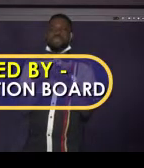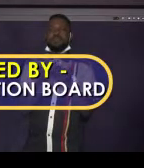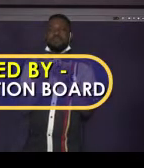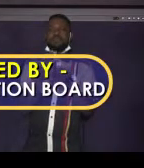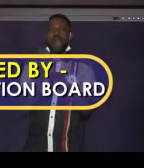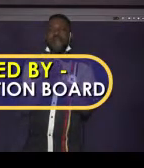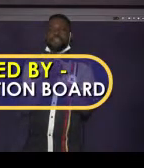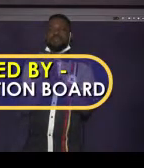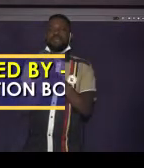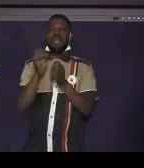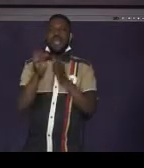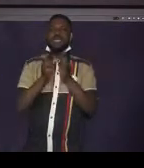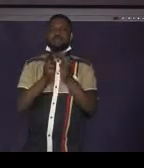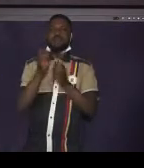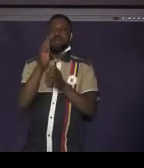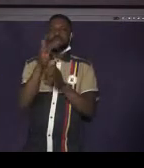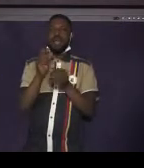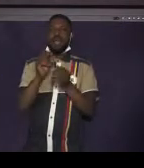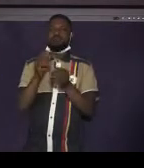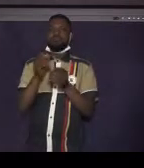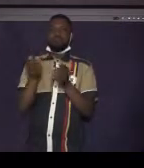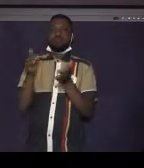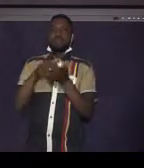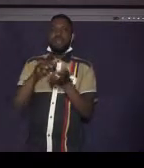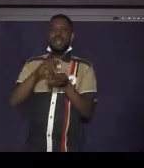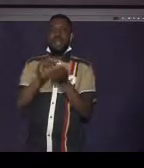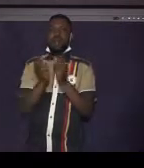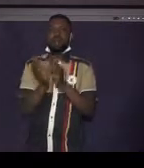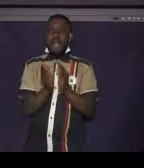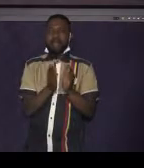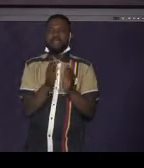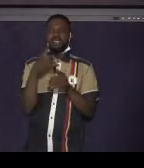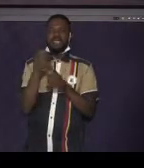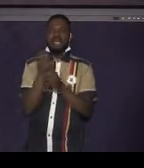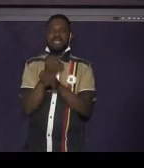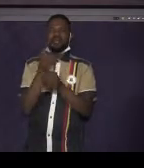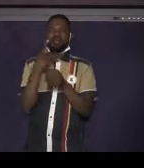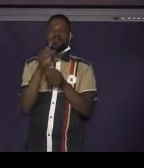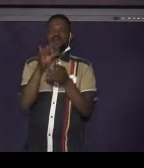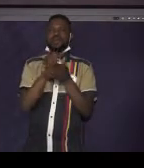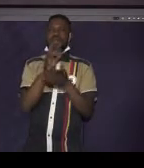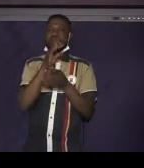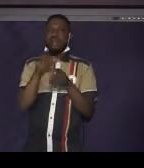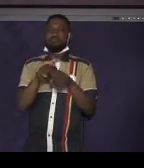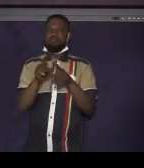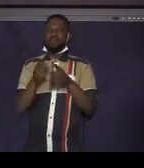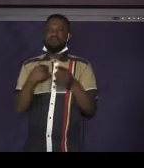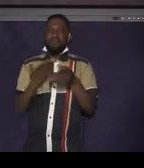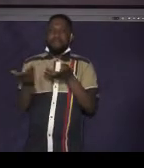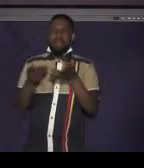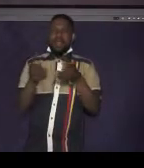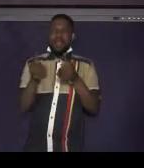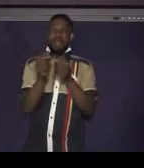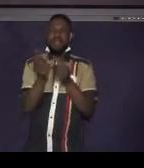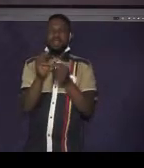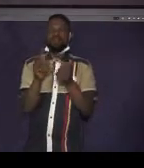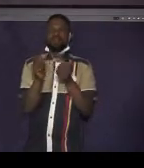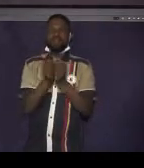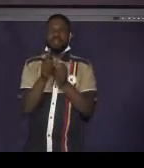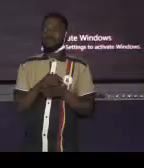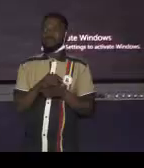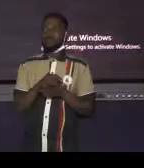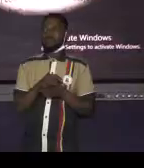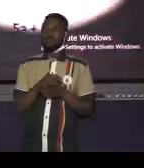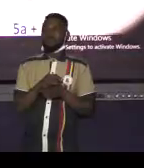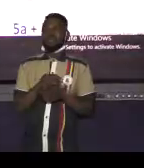algebraic expressions by rearranging the terms, and the ones that are alike, we merge them together. You will see this in practice very